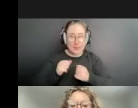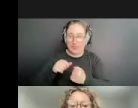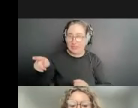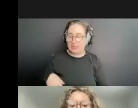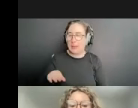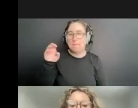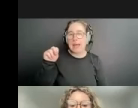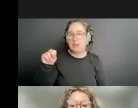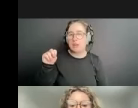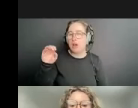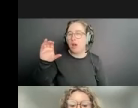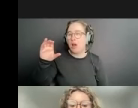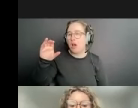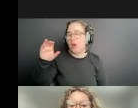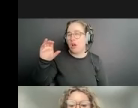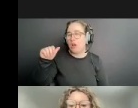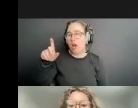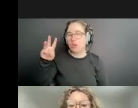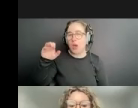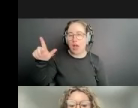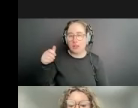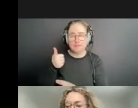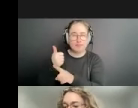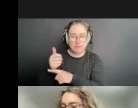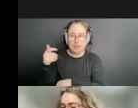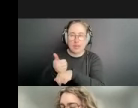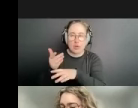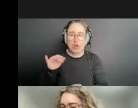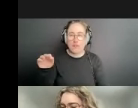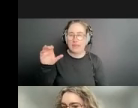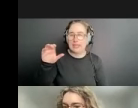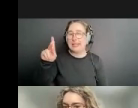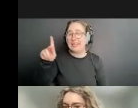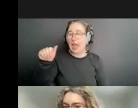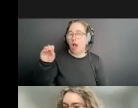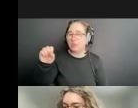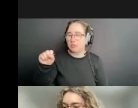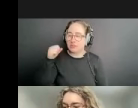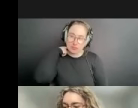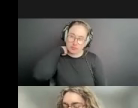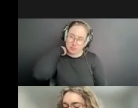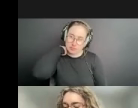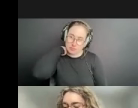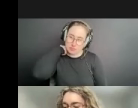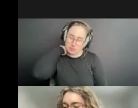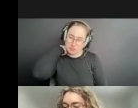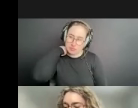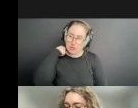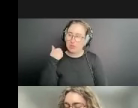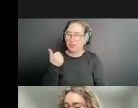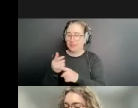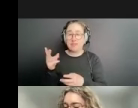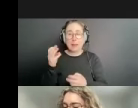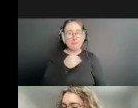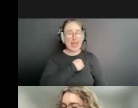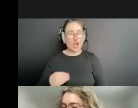Caldwell, who is the founder of the Chaos Network in Limerick Park, and also some would consider the mayor